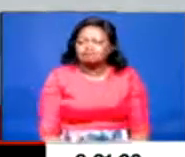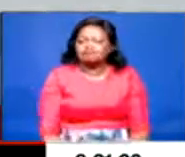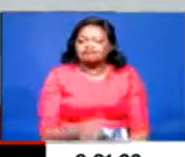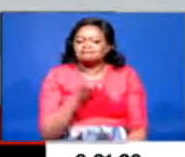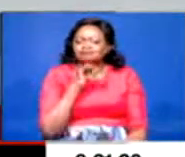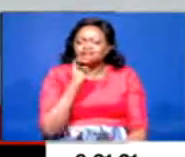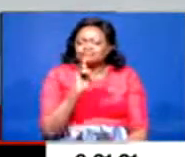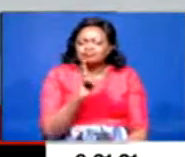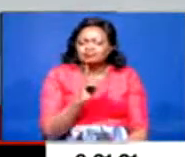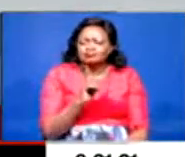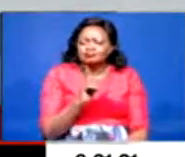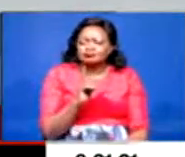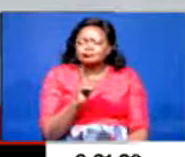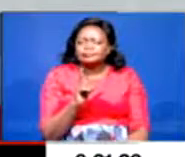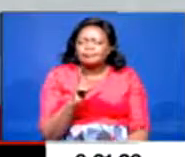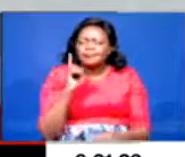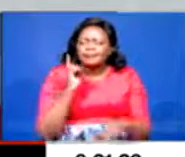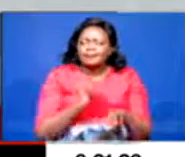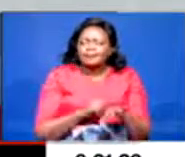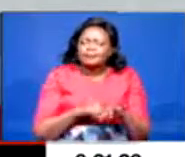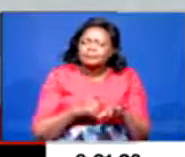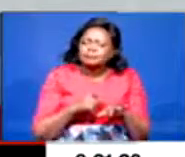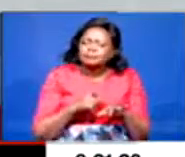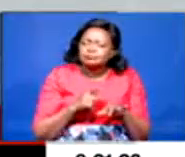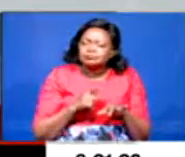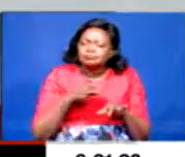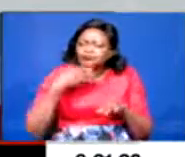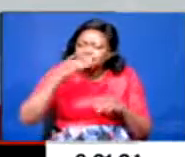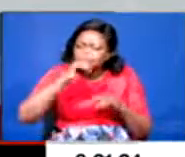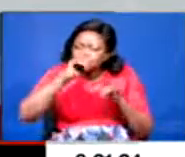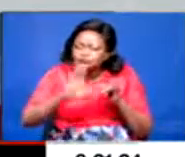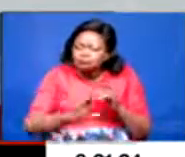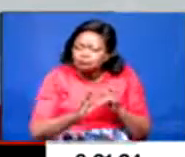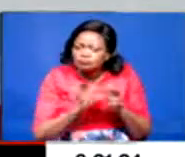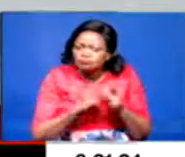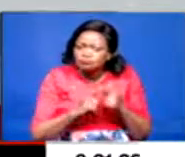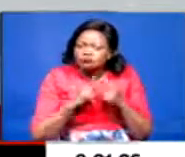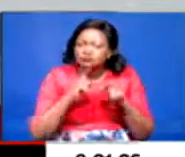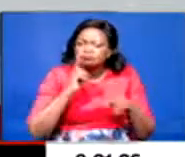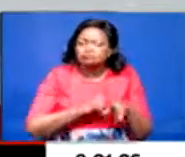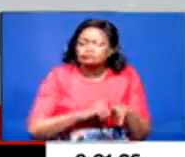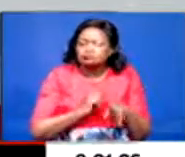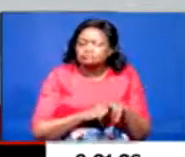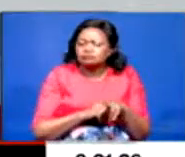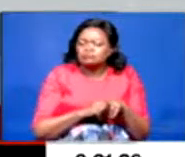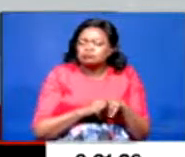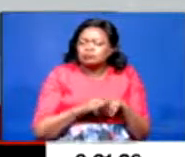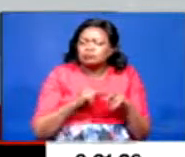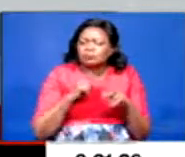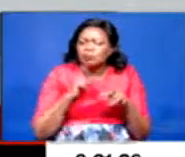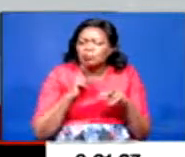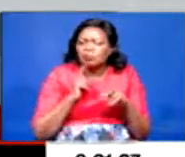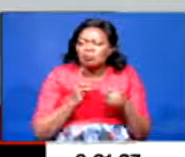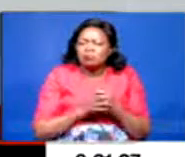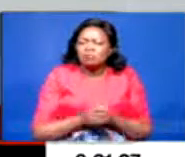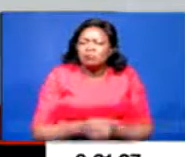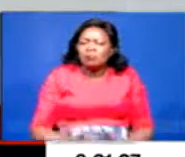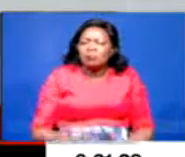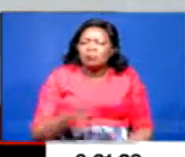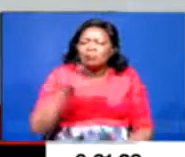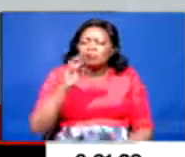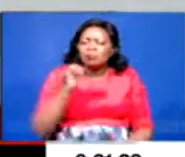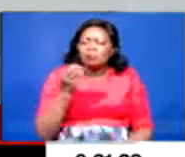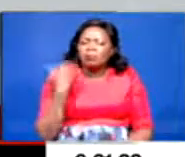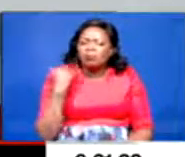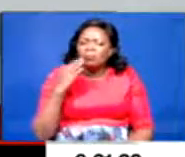Yeah. So to answer your question, this time around, the level of discretion left to the returning officer, they used to be very